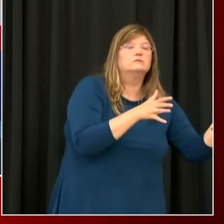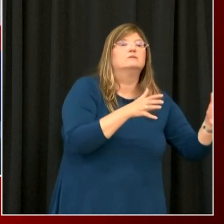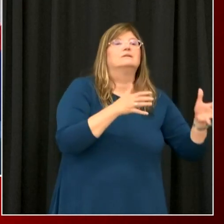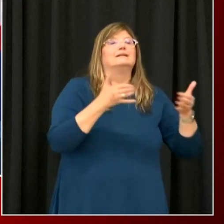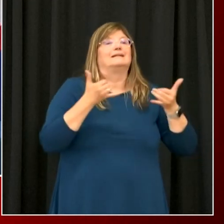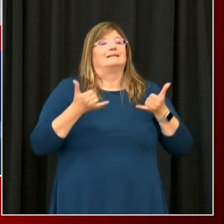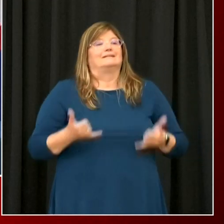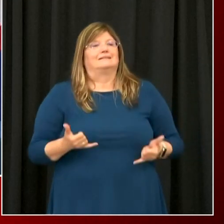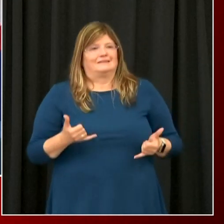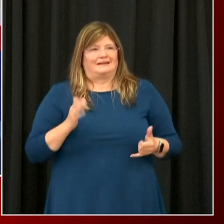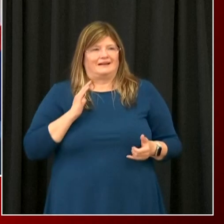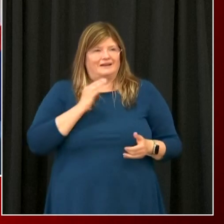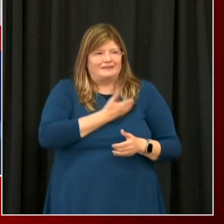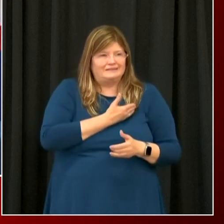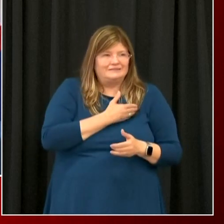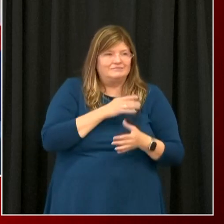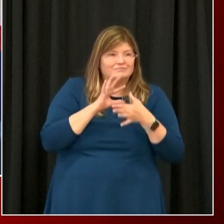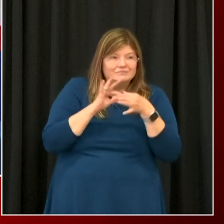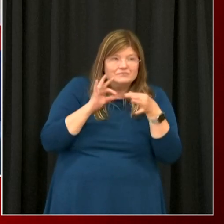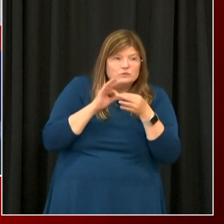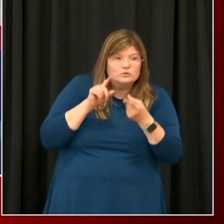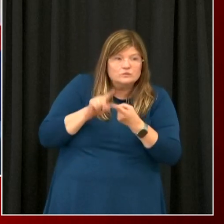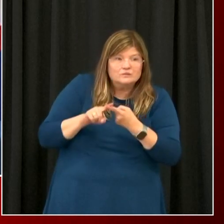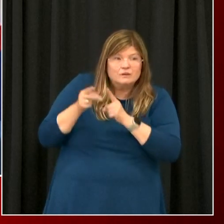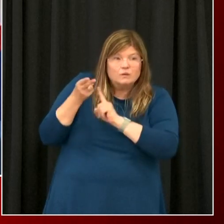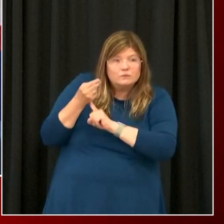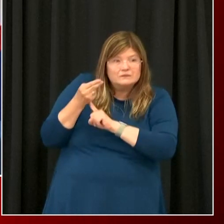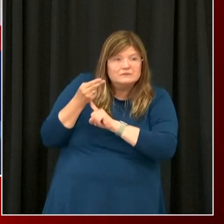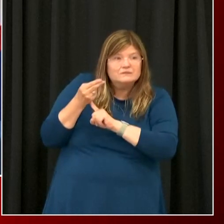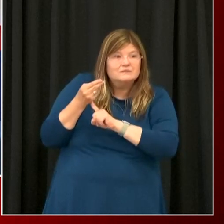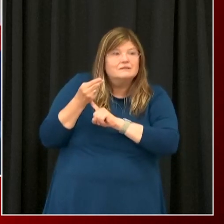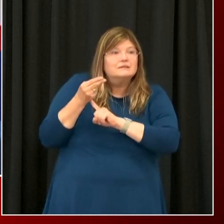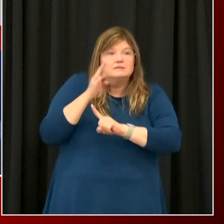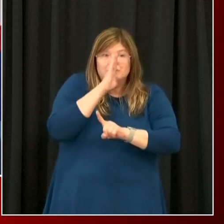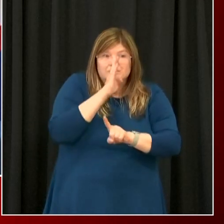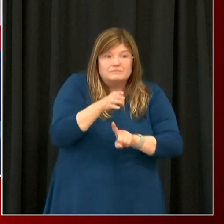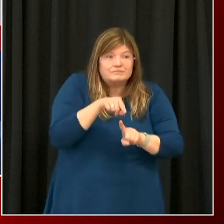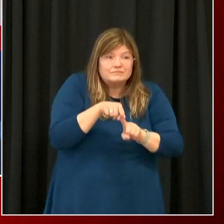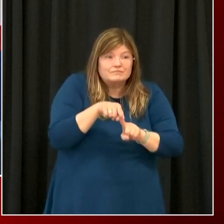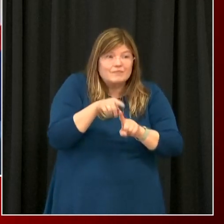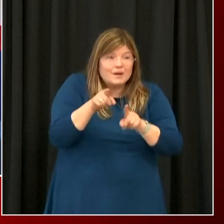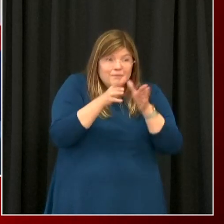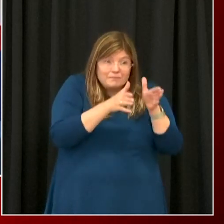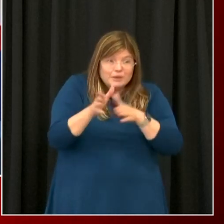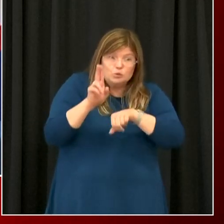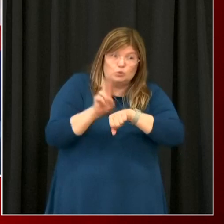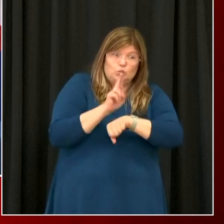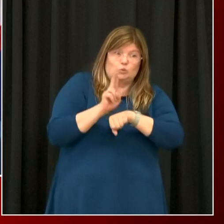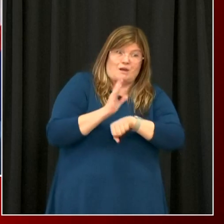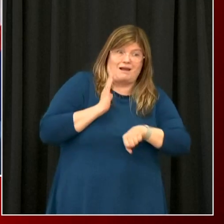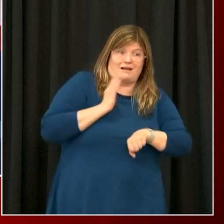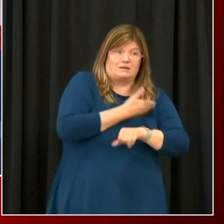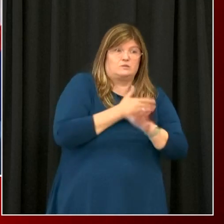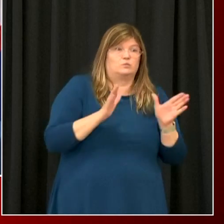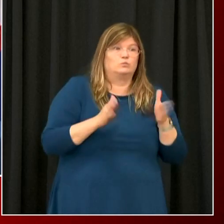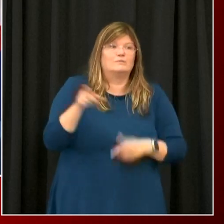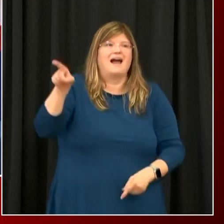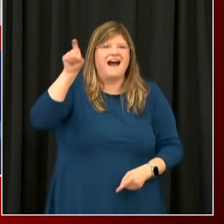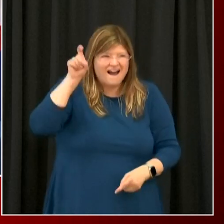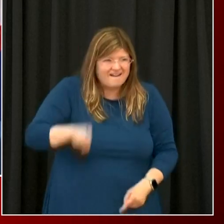message to the hotel was that if they're going to use the rooms that we reserve, then they have to pay for them, or you have